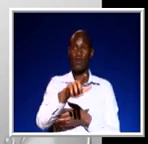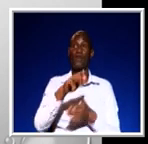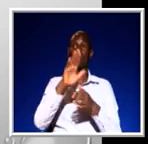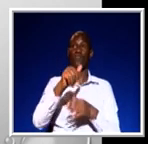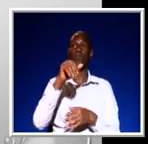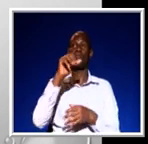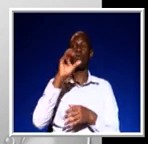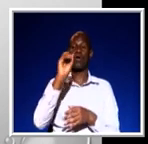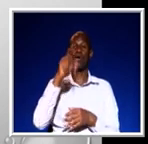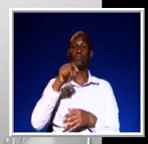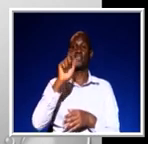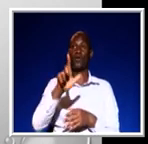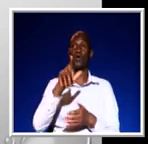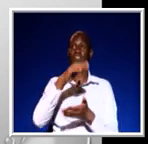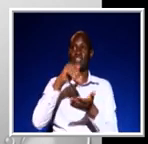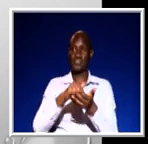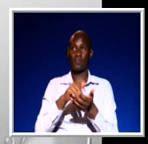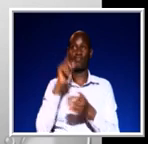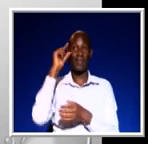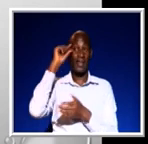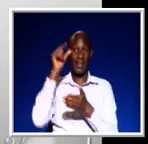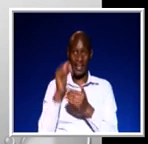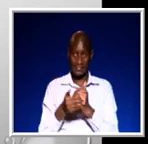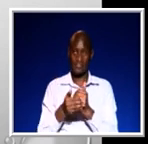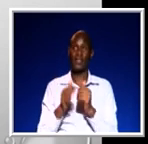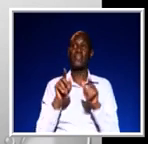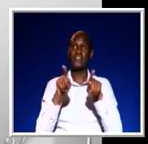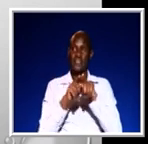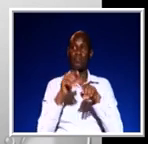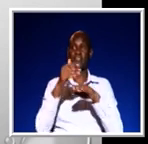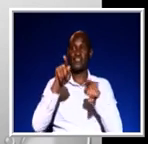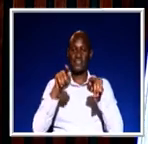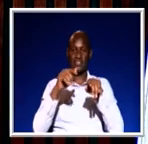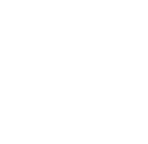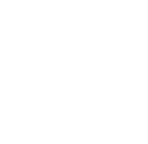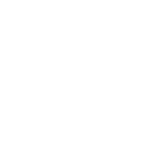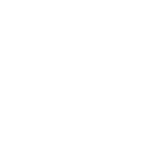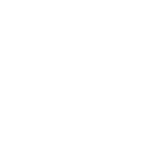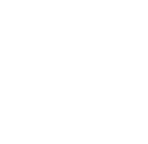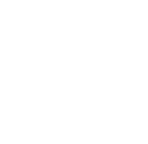lens, either on the same side or behind the lens.